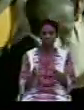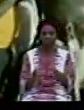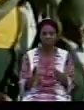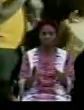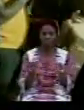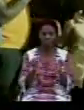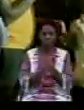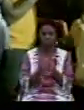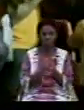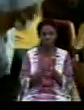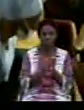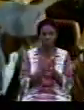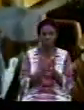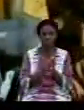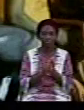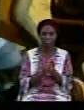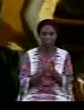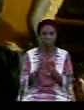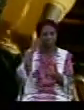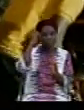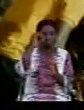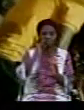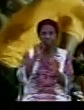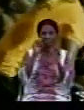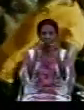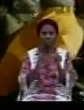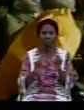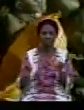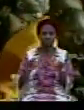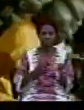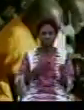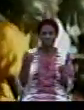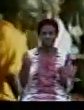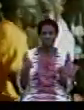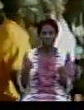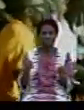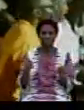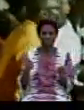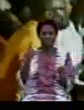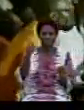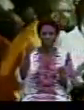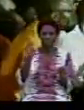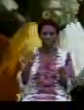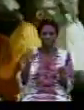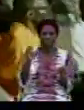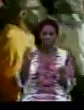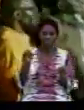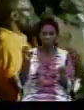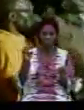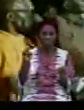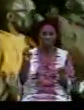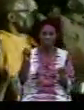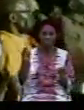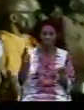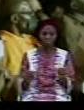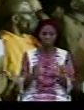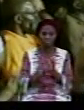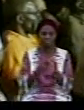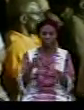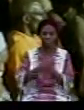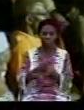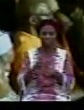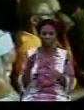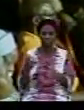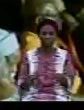he's teaching us a lesson, that the message of the gospel cannot be preached by only